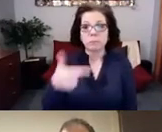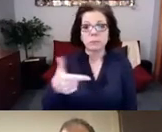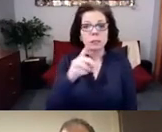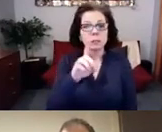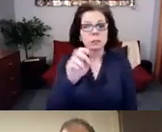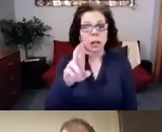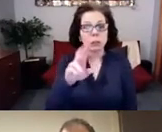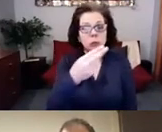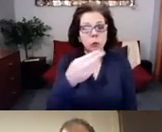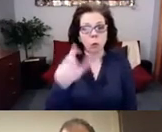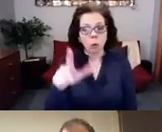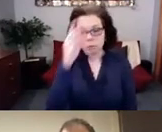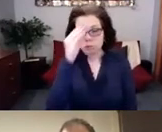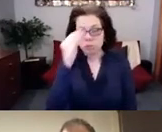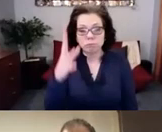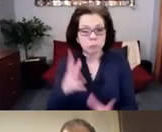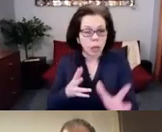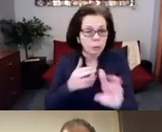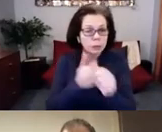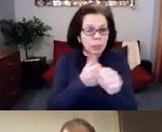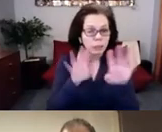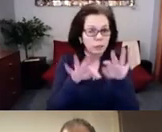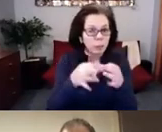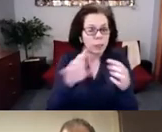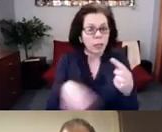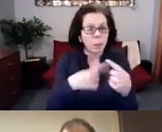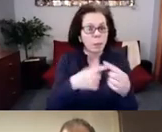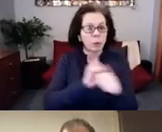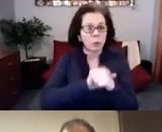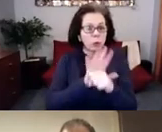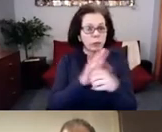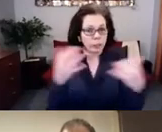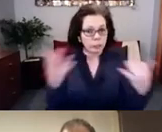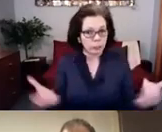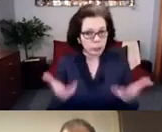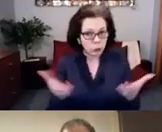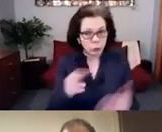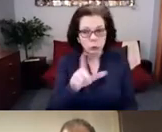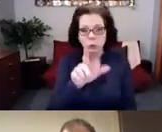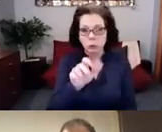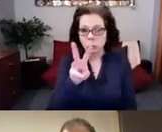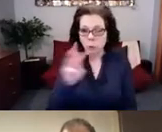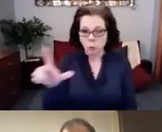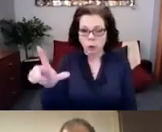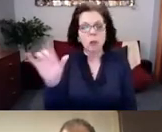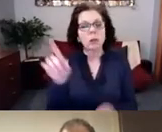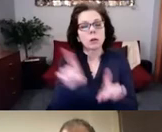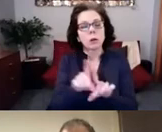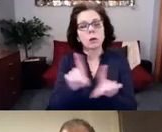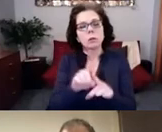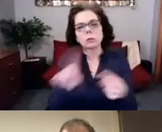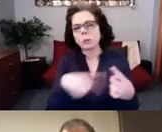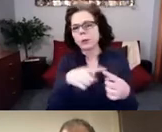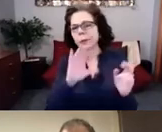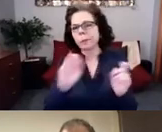share an update for all the families on the status of COVID-19 here in Lowell, as well as what it looks like in terms of returning to